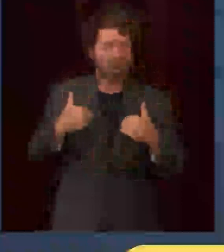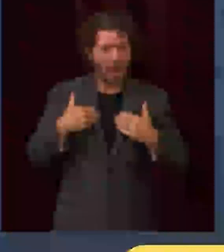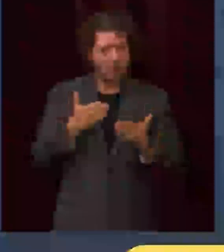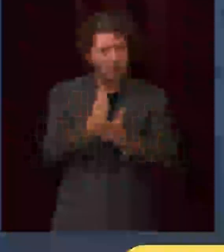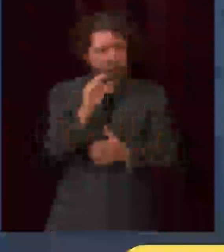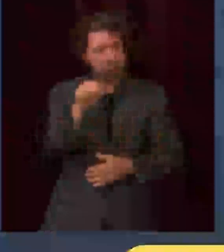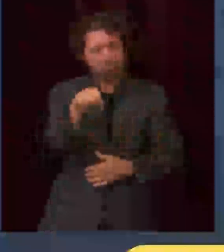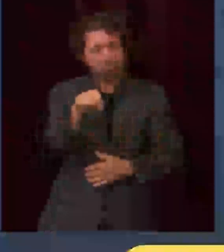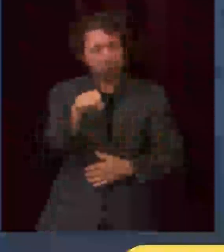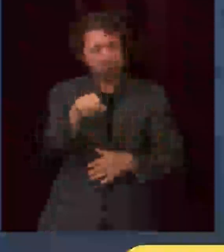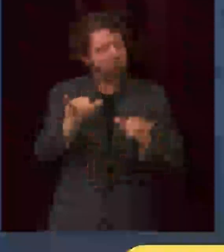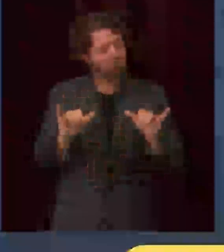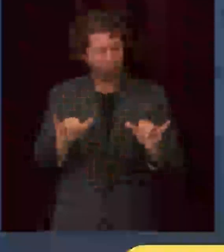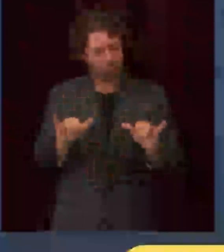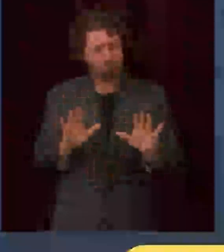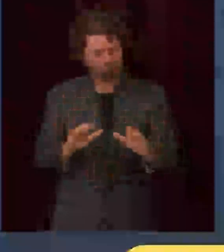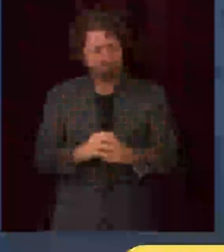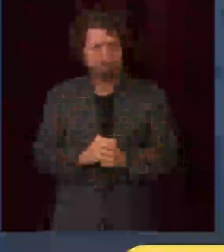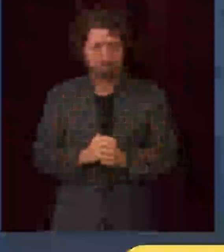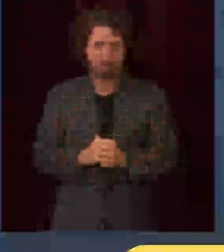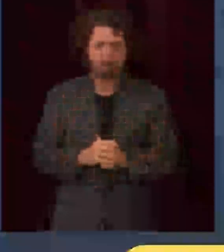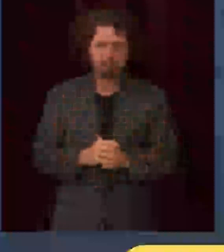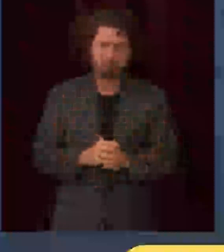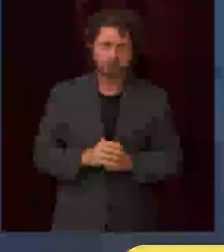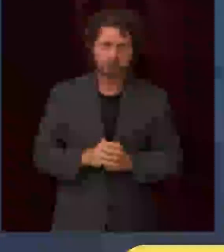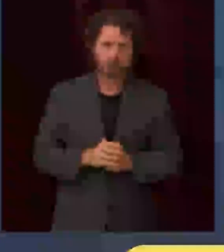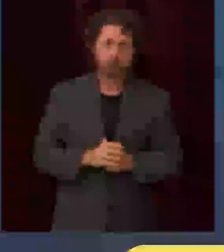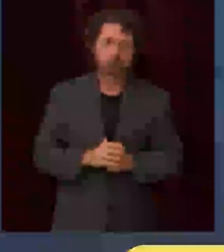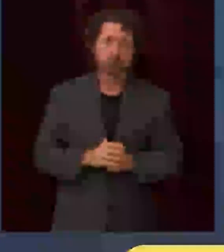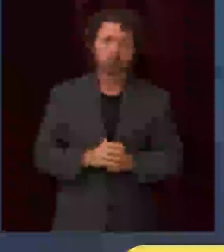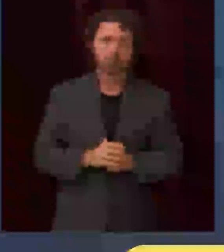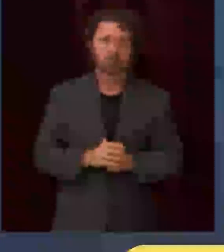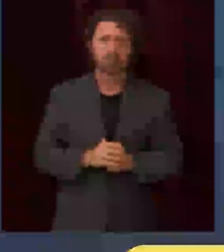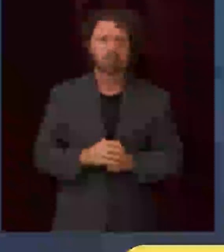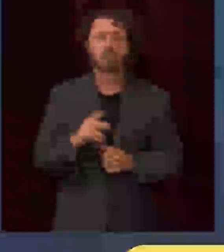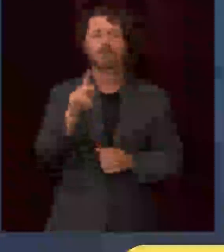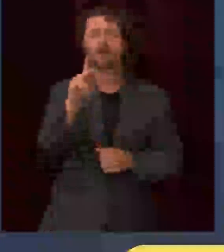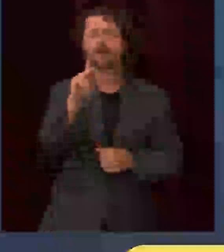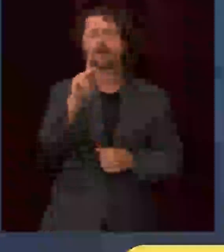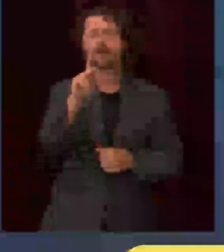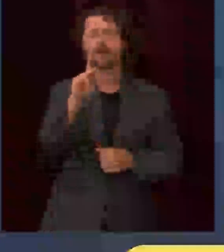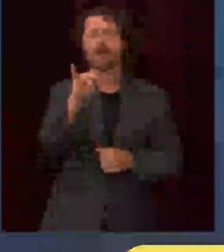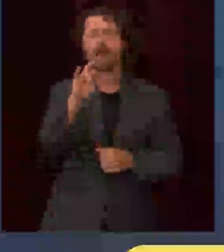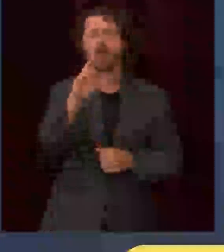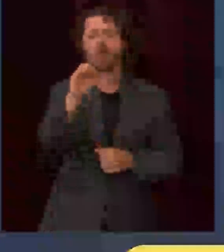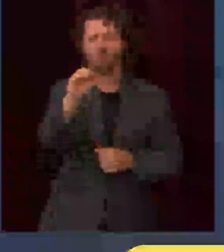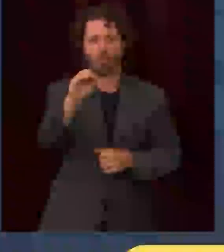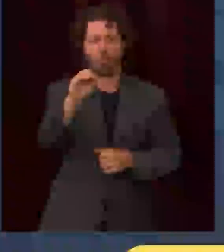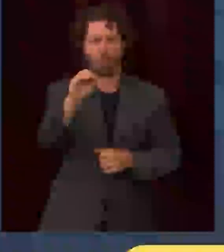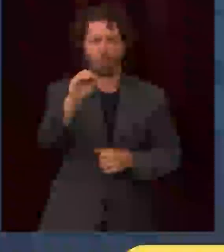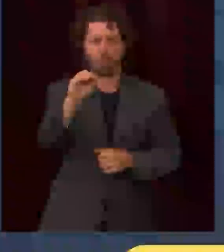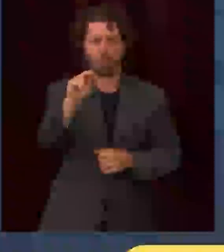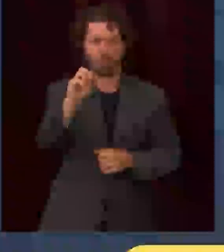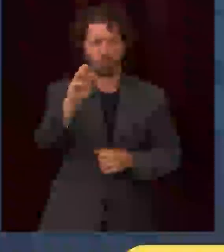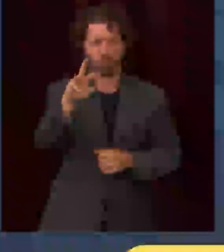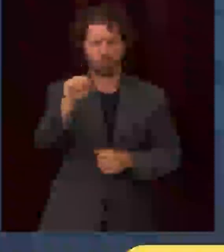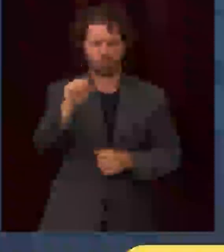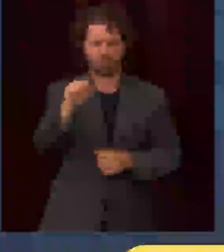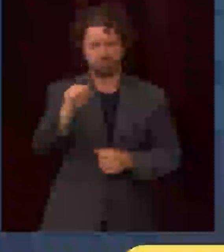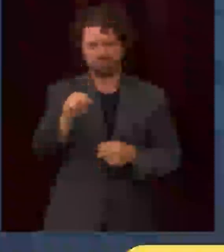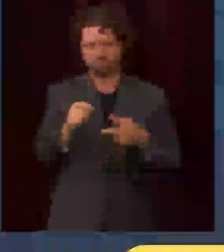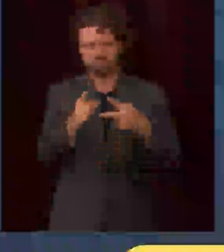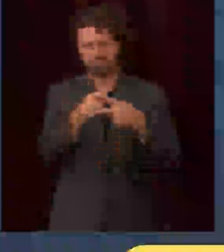Hi, Governor. Just a couple of quick ones today. One, I'm wondering, you spoke about gatherings and where everything, but those are